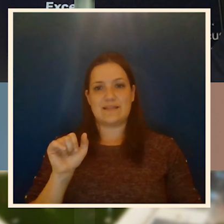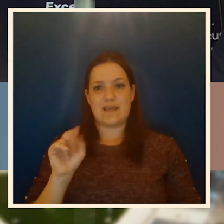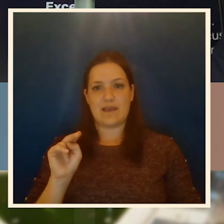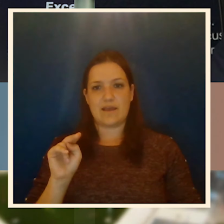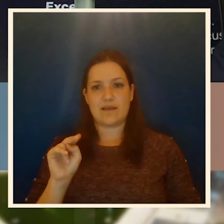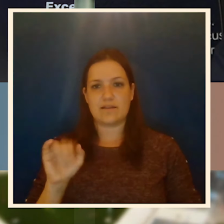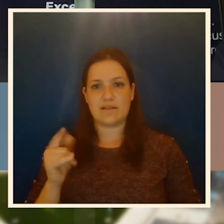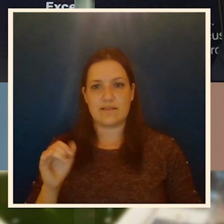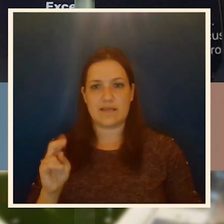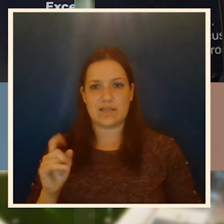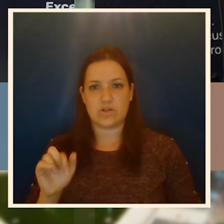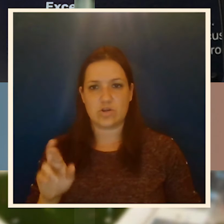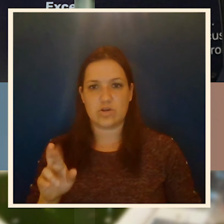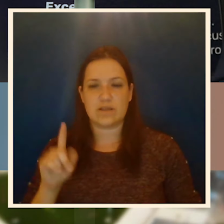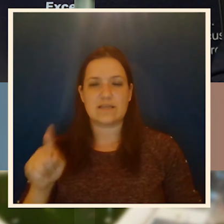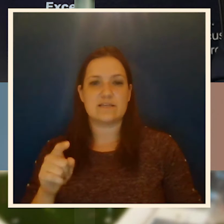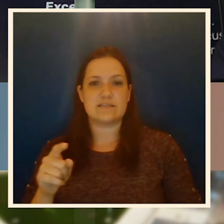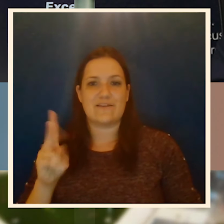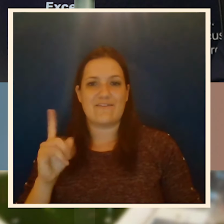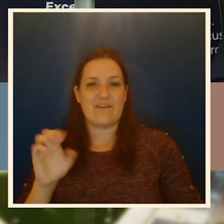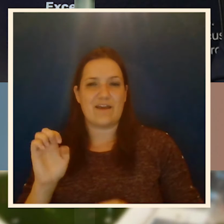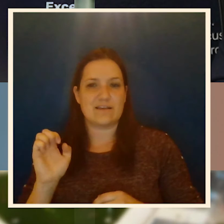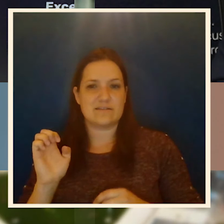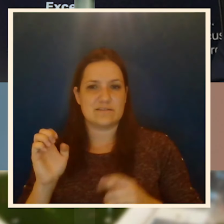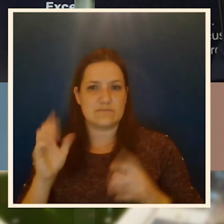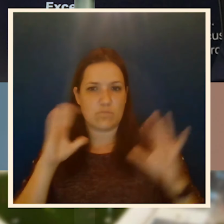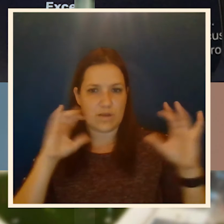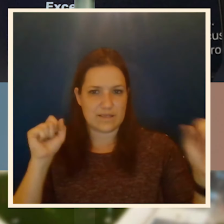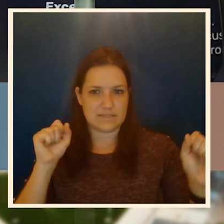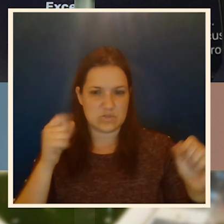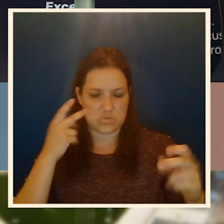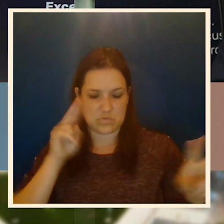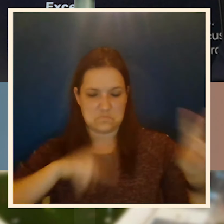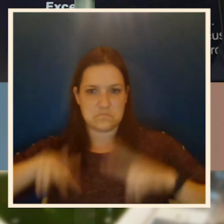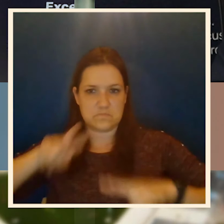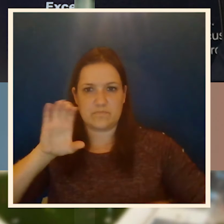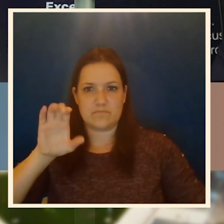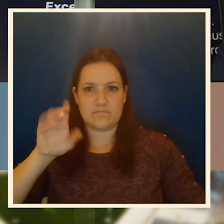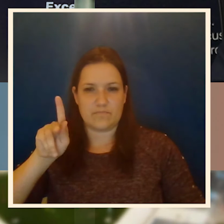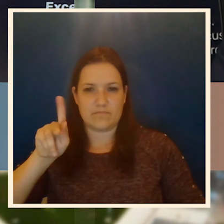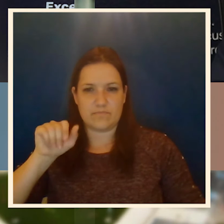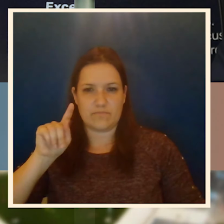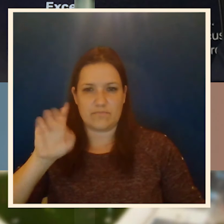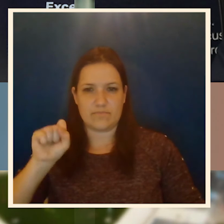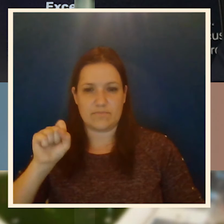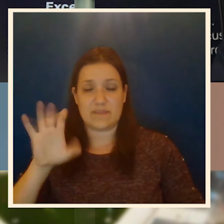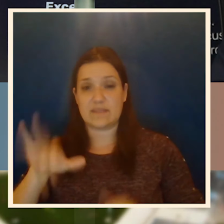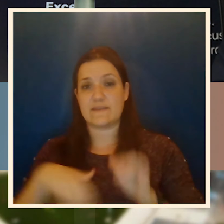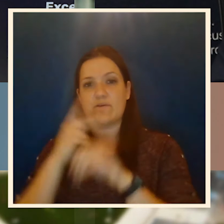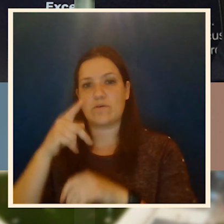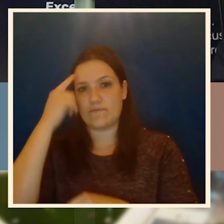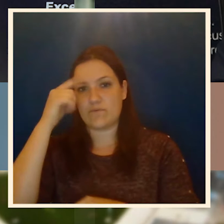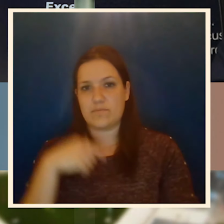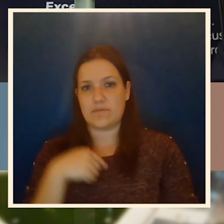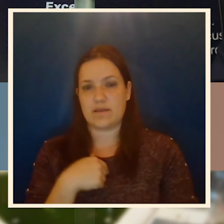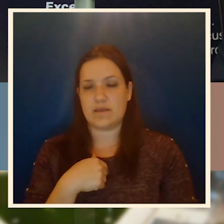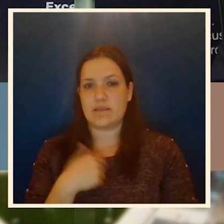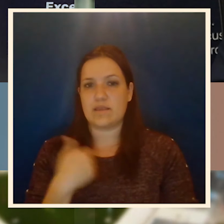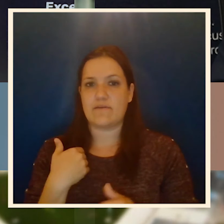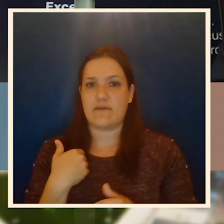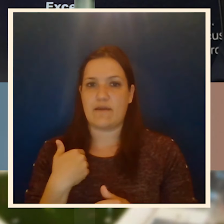Vice President of Surgical Services, who oversees CATS, and he did some follow-up for me, and they're